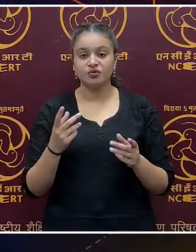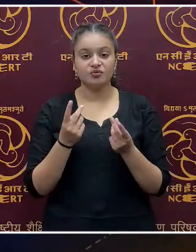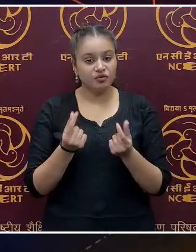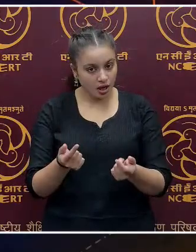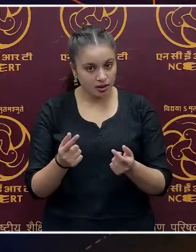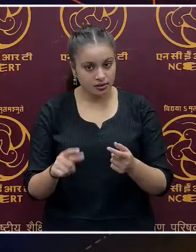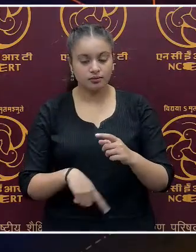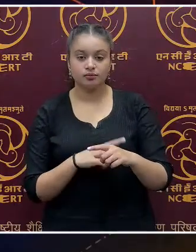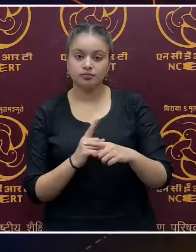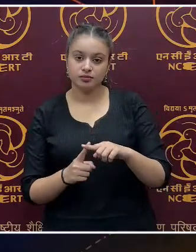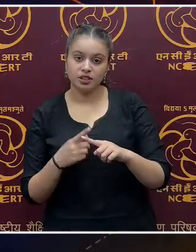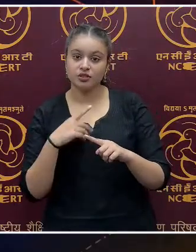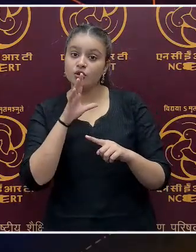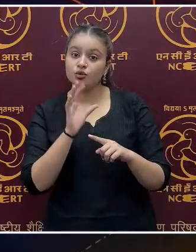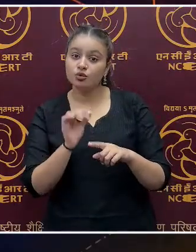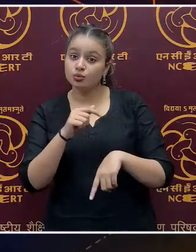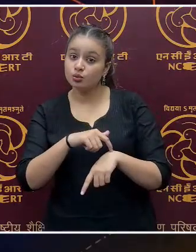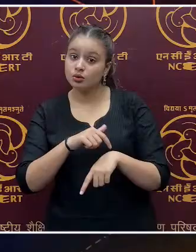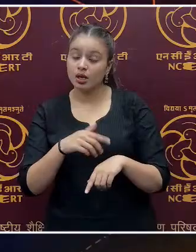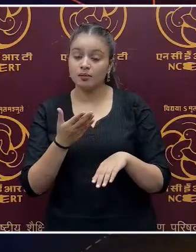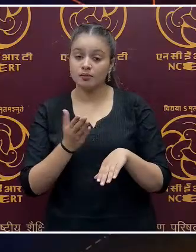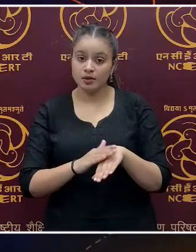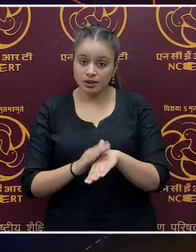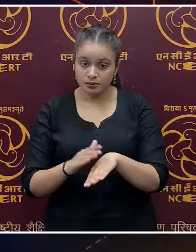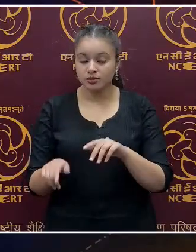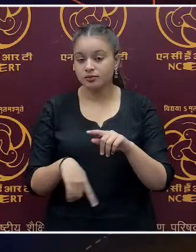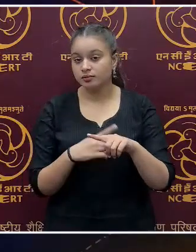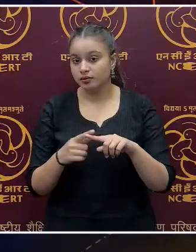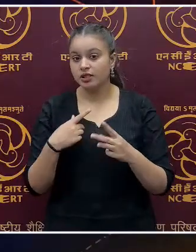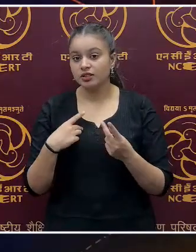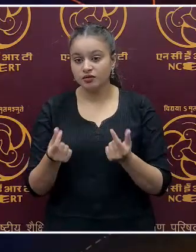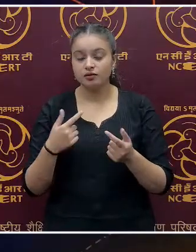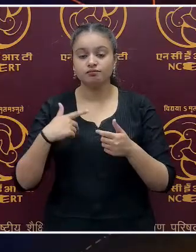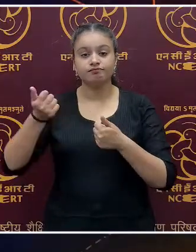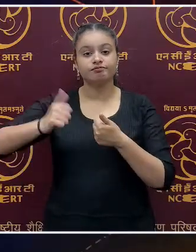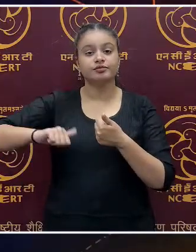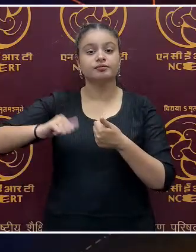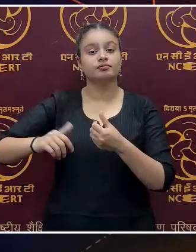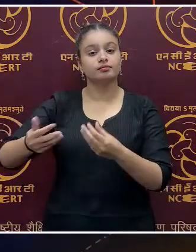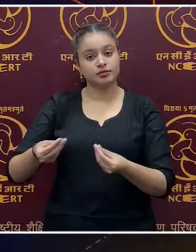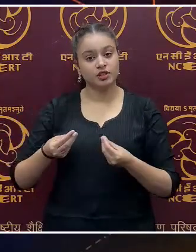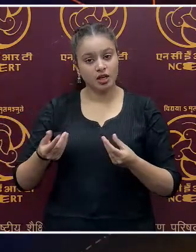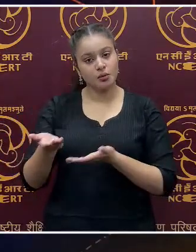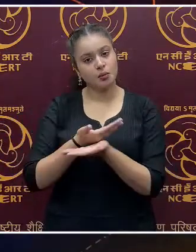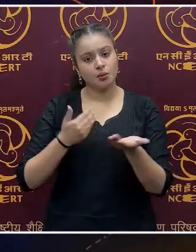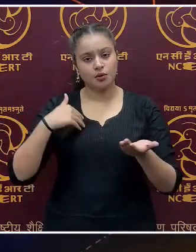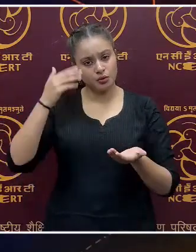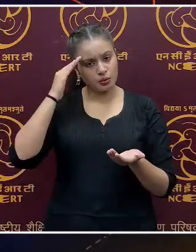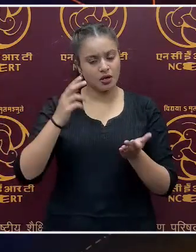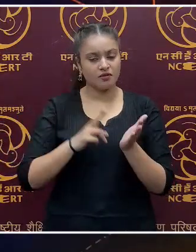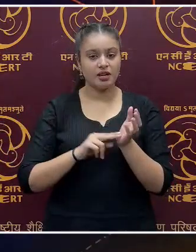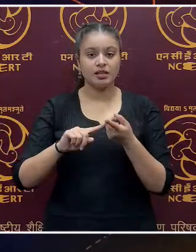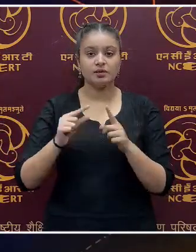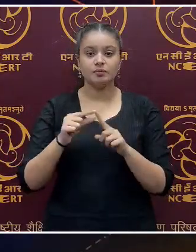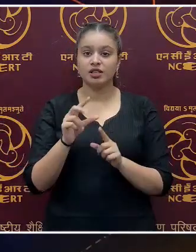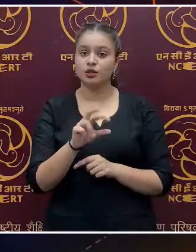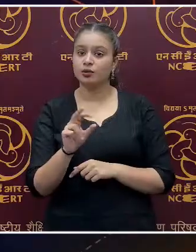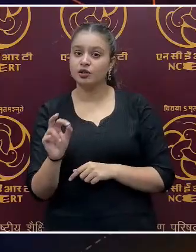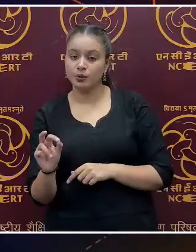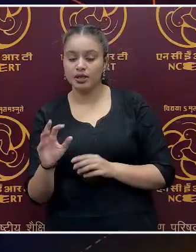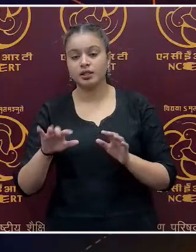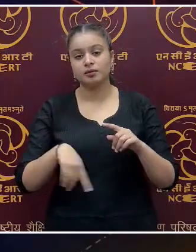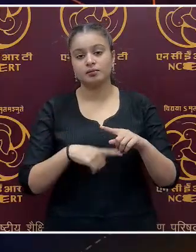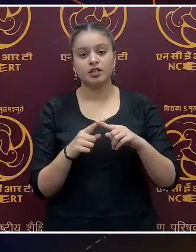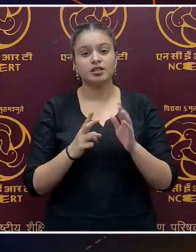and real-time experience and immediate feedback also. As we know, NEP 2020 and